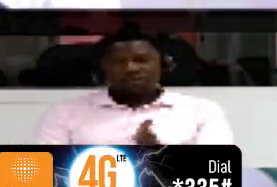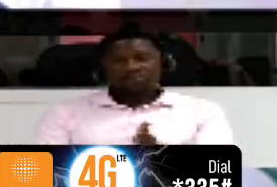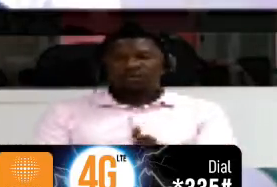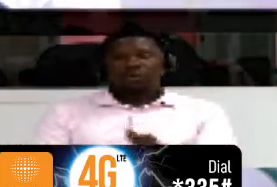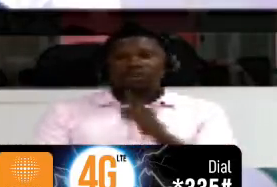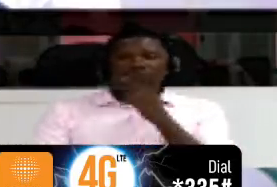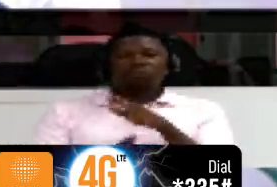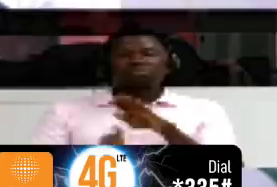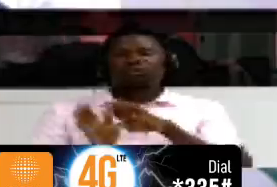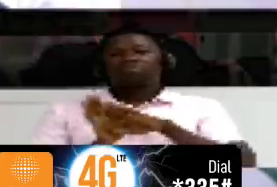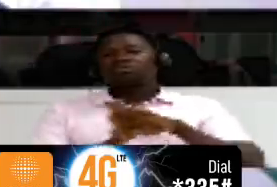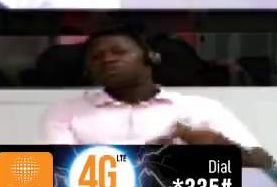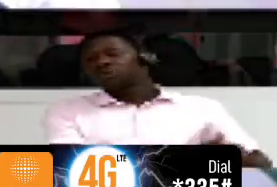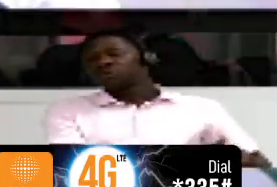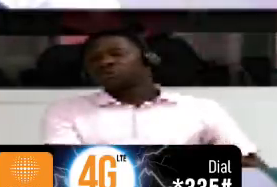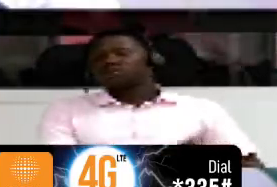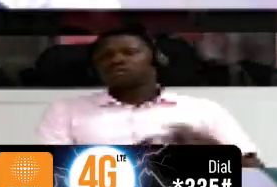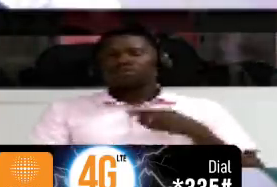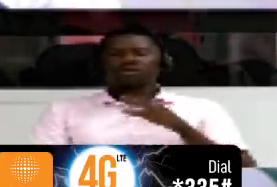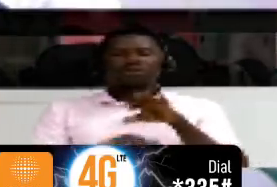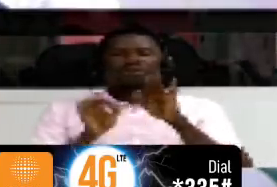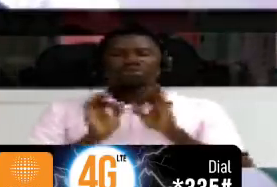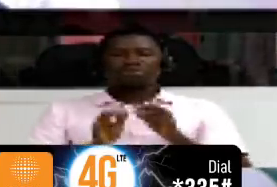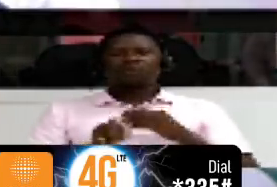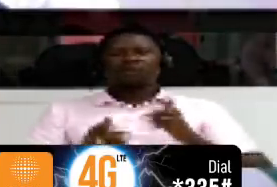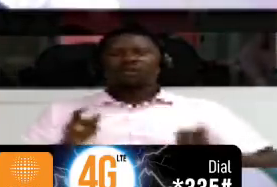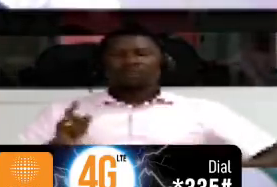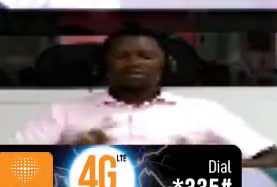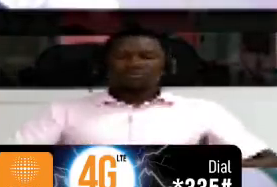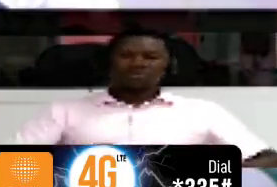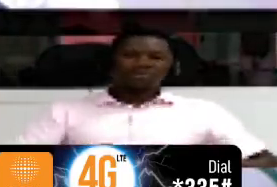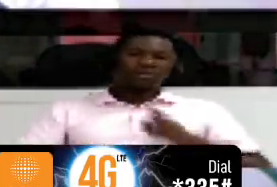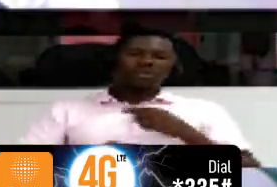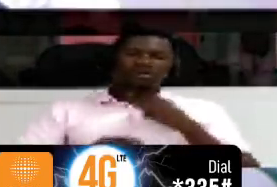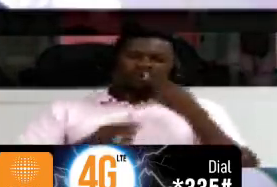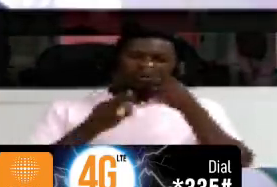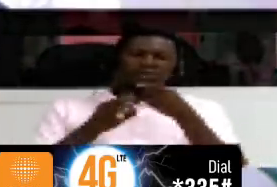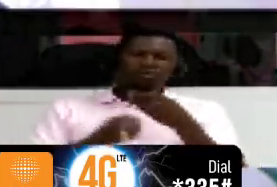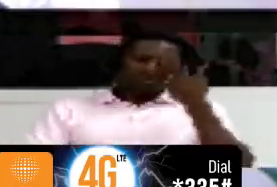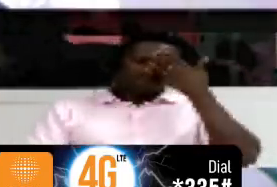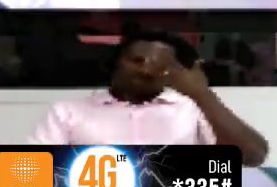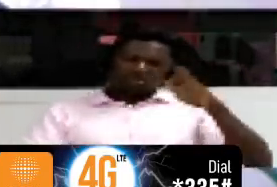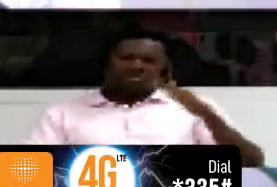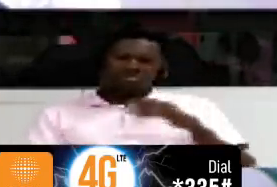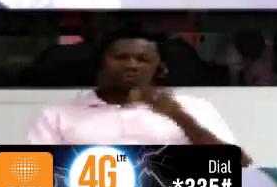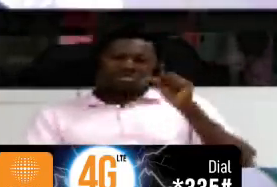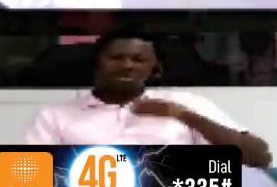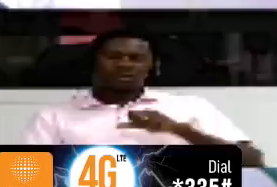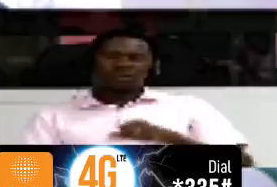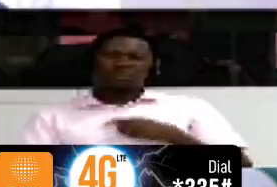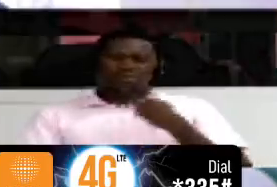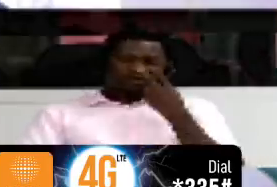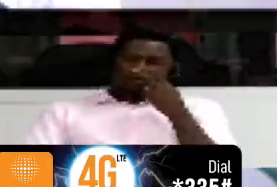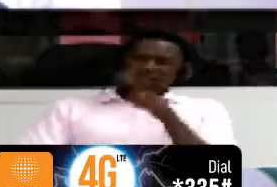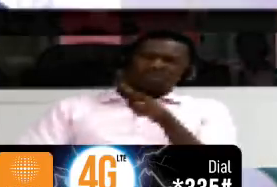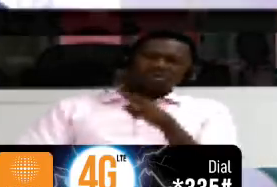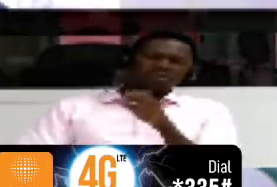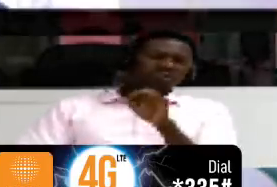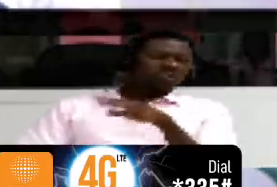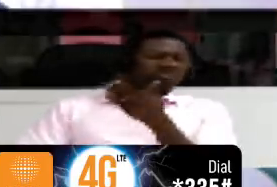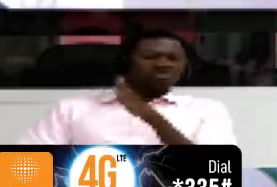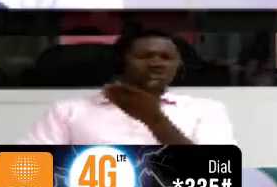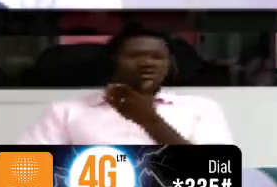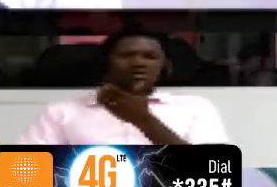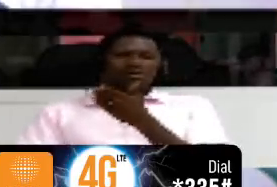will sideline you, they will take you for an enemy, they will label you as an arrogant, they will see you as